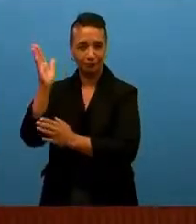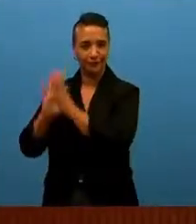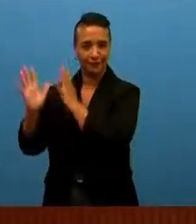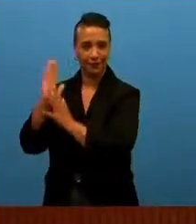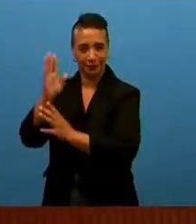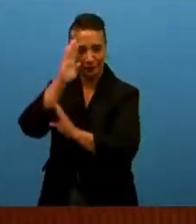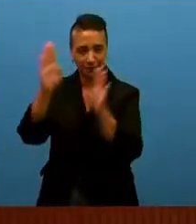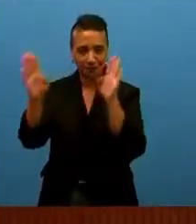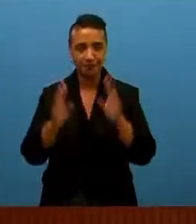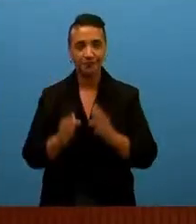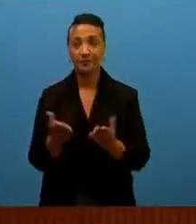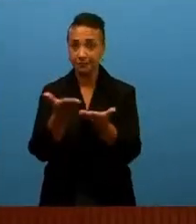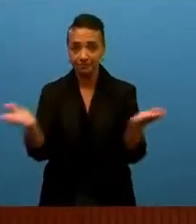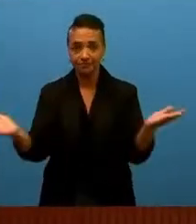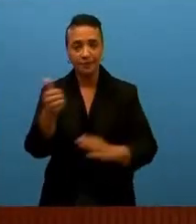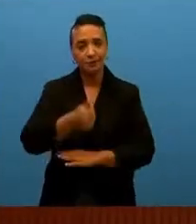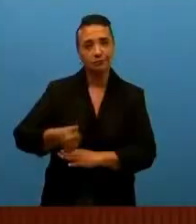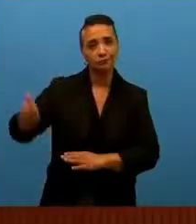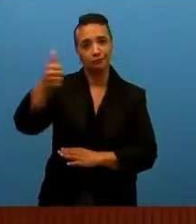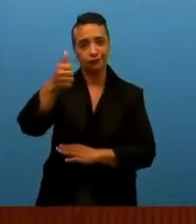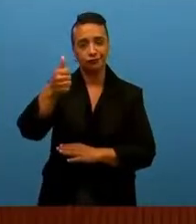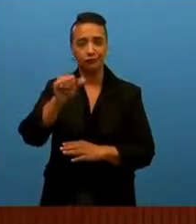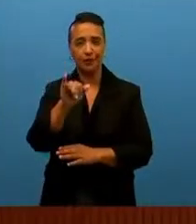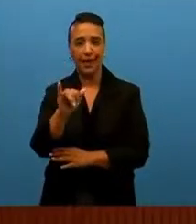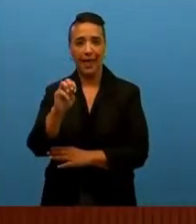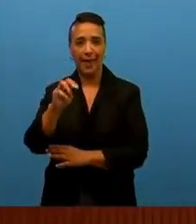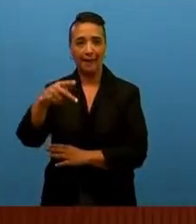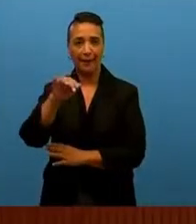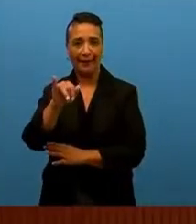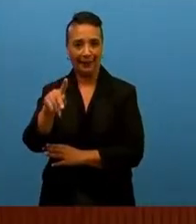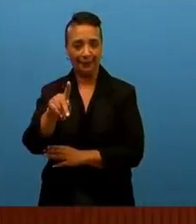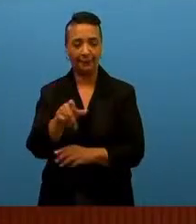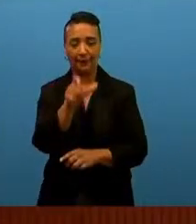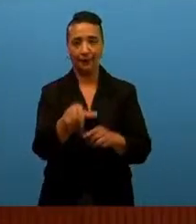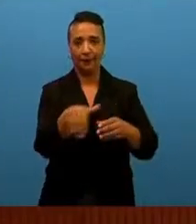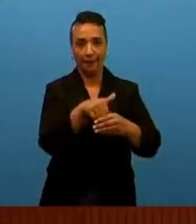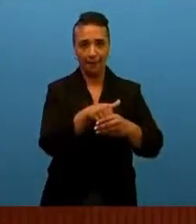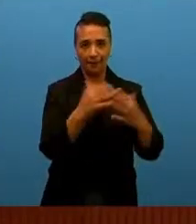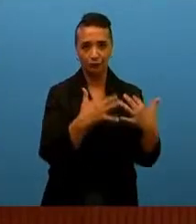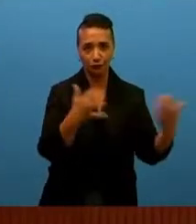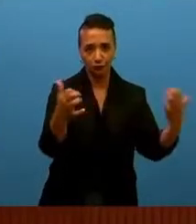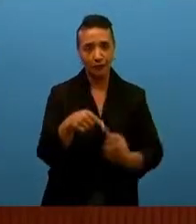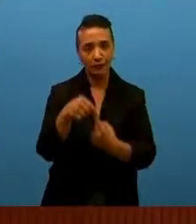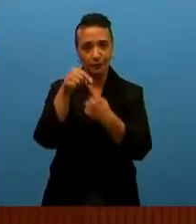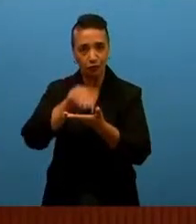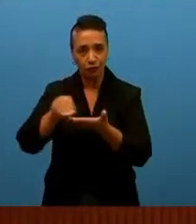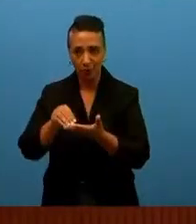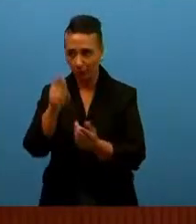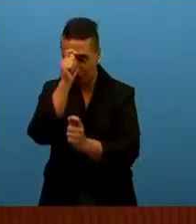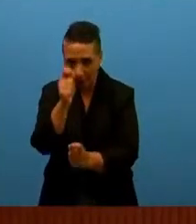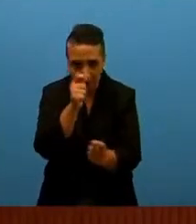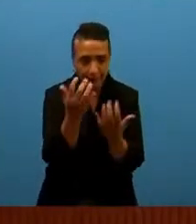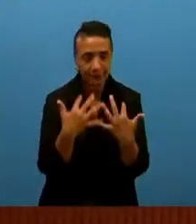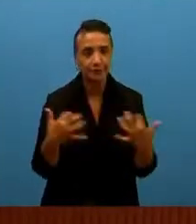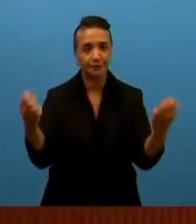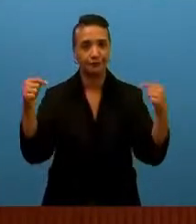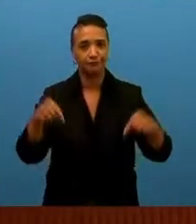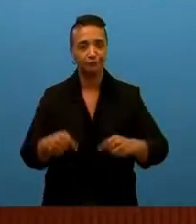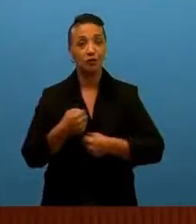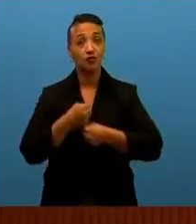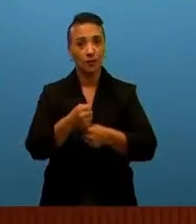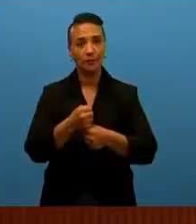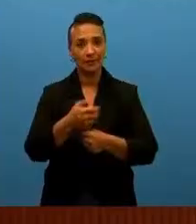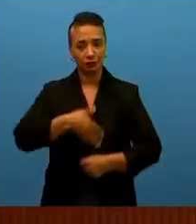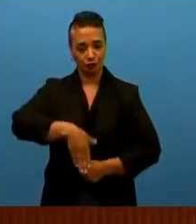expert mechanism, chairperson, members of the permanent forum, special rapporteur, your excellencies, representatives of